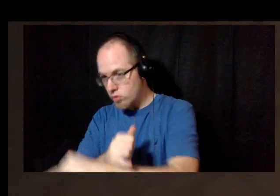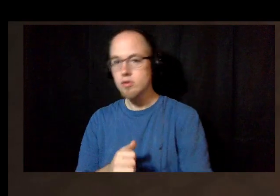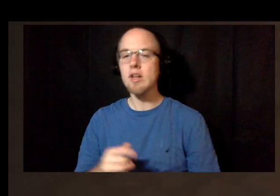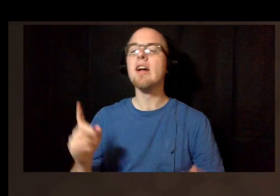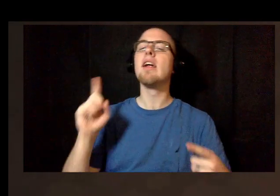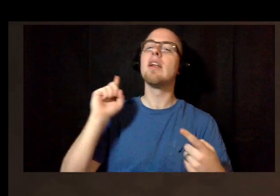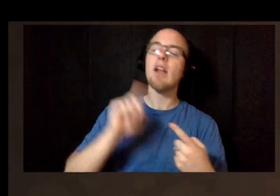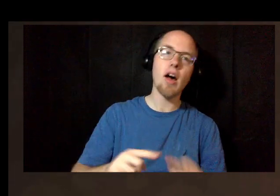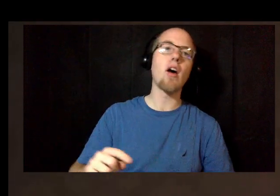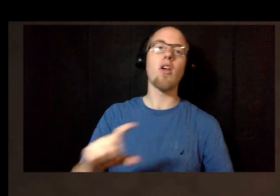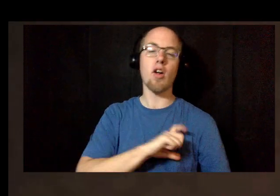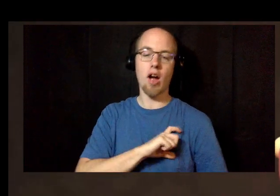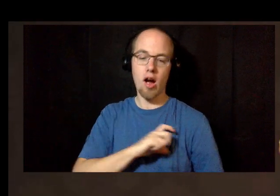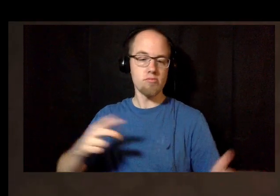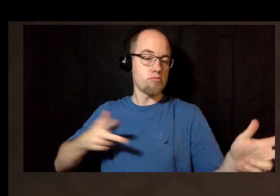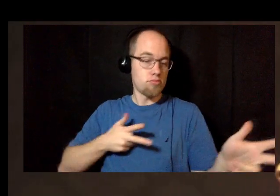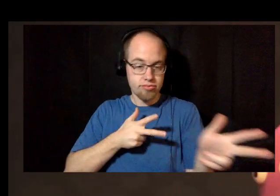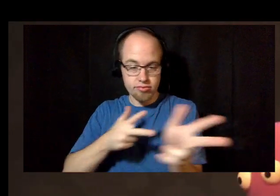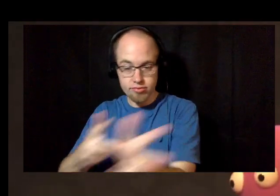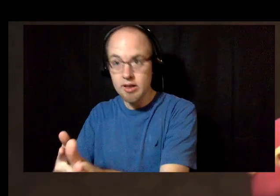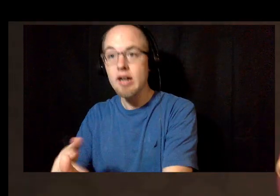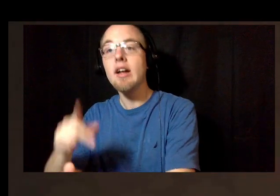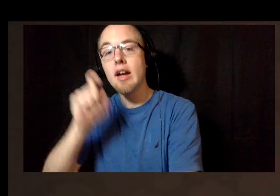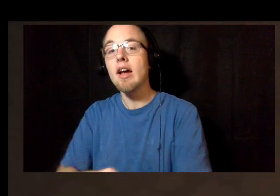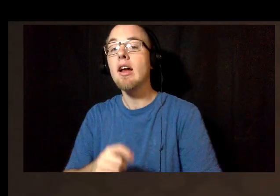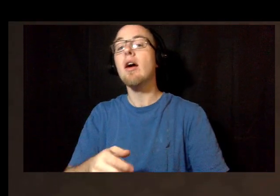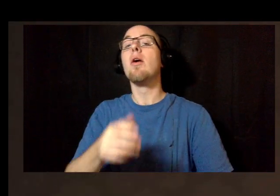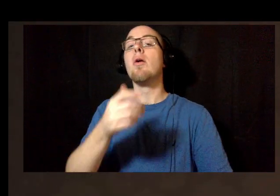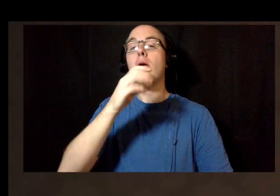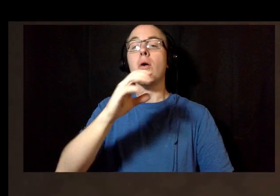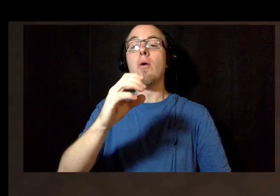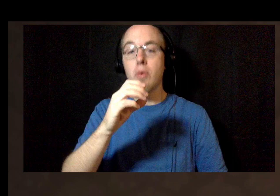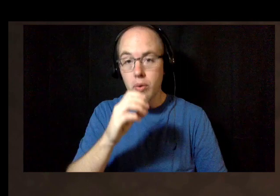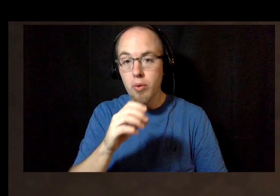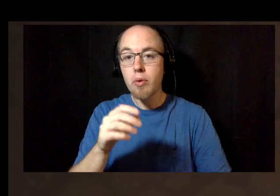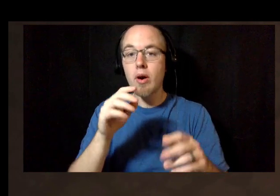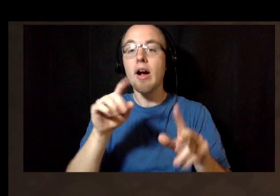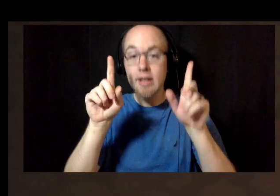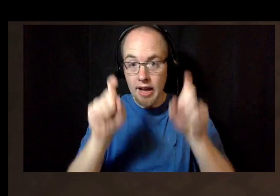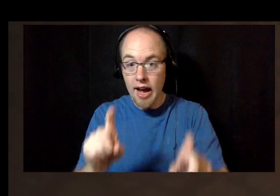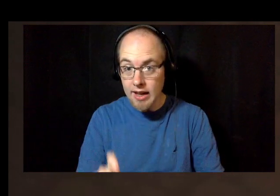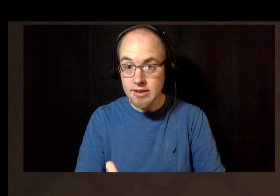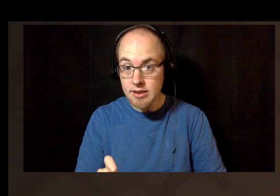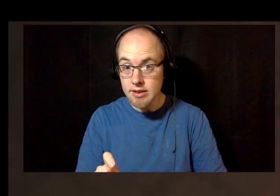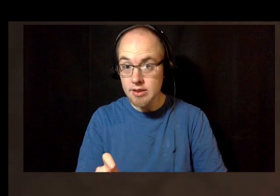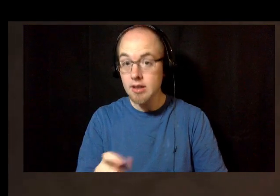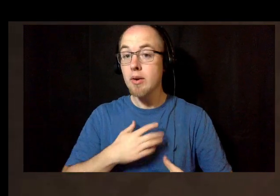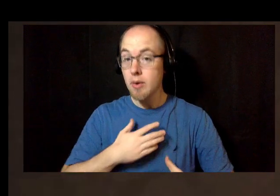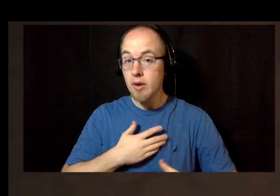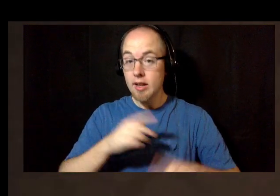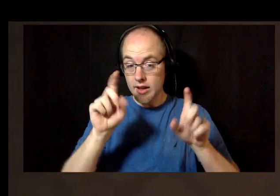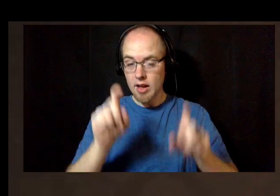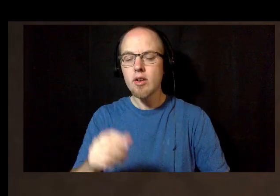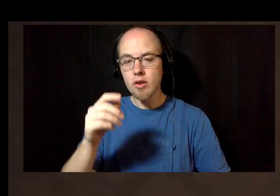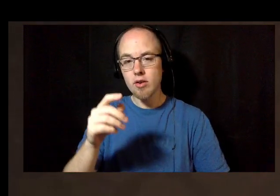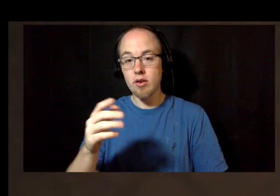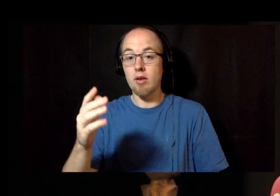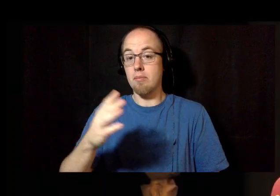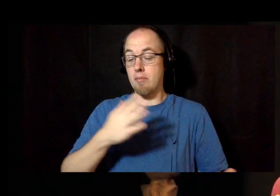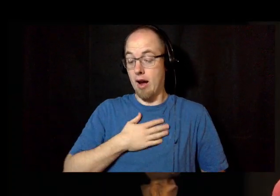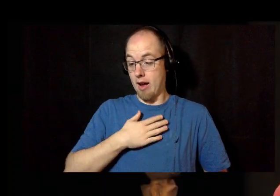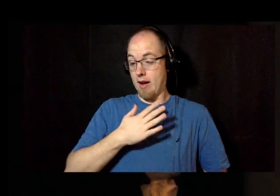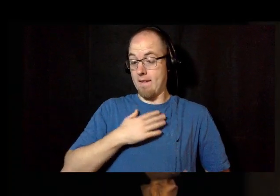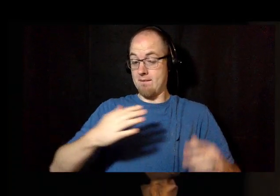a cop and had to do a random breath test sober. Because my physical and emotional